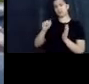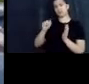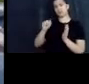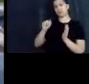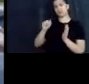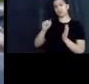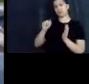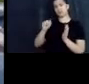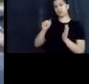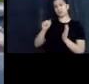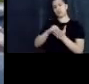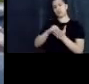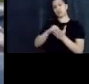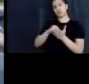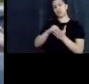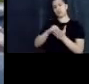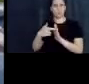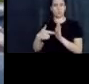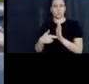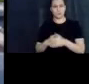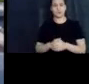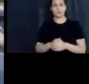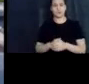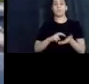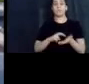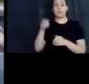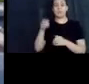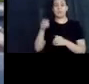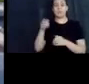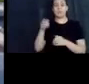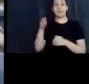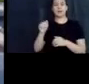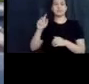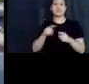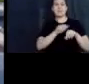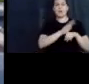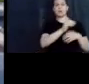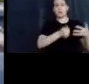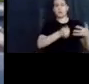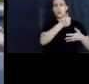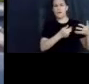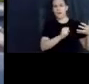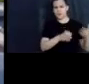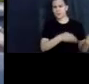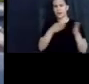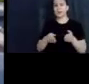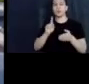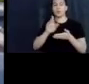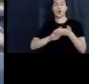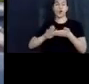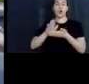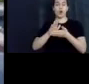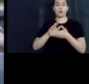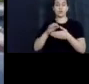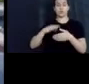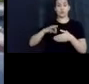or ACT test score depending on your rank, and then also at least a 2.0 GPA or higher on your college credits. If